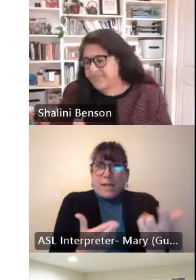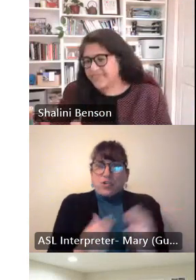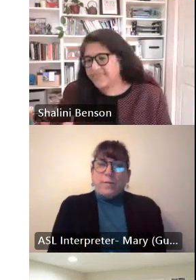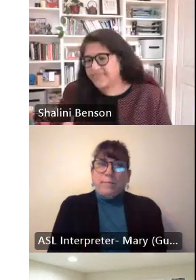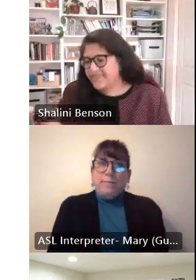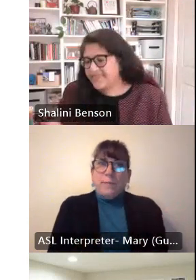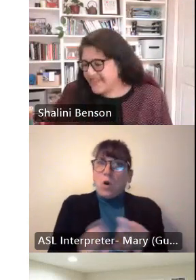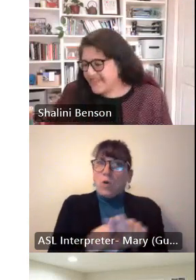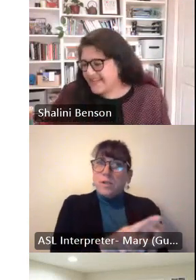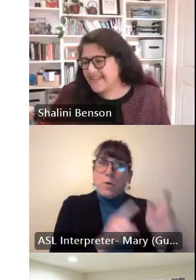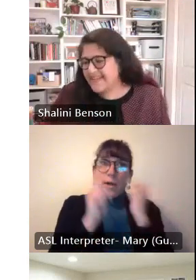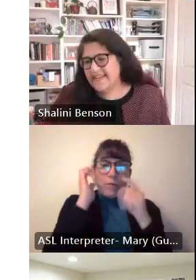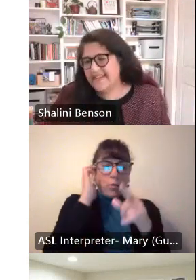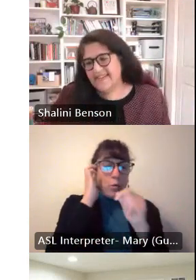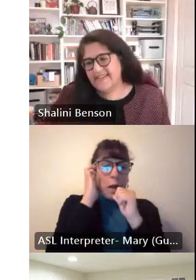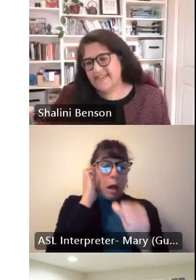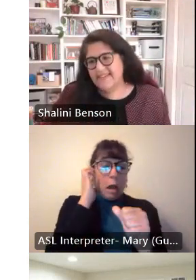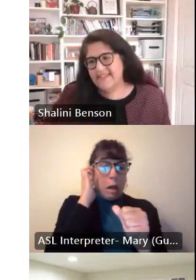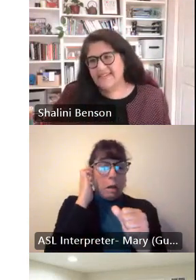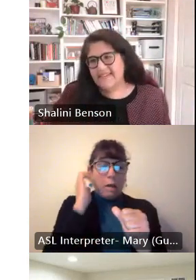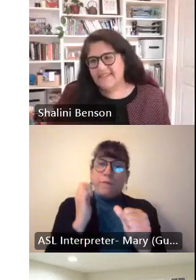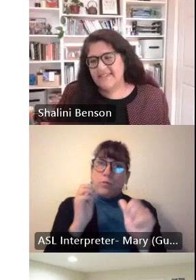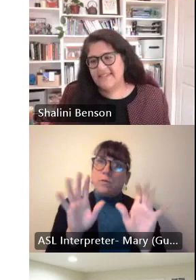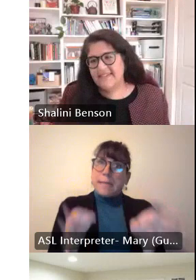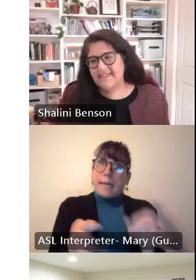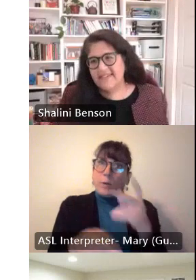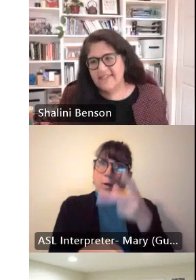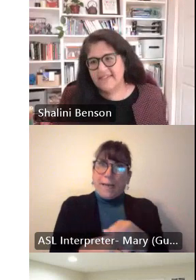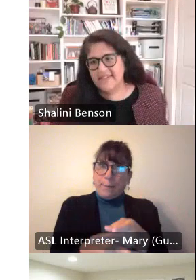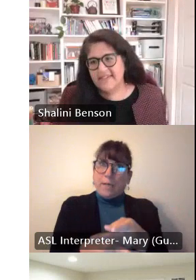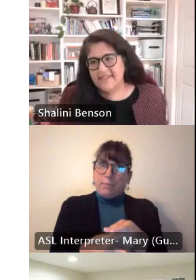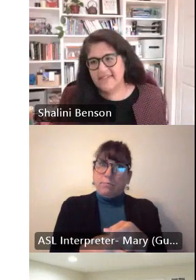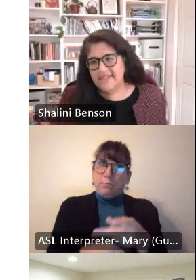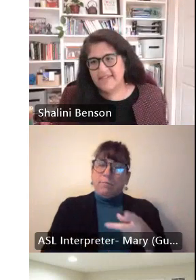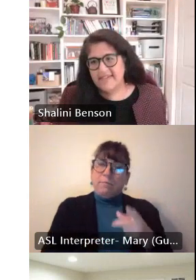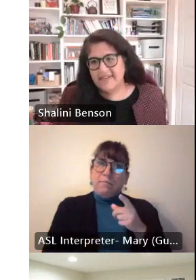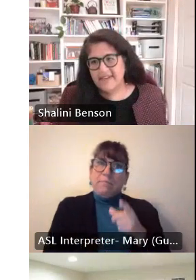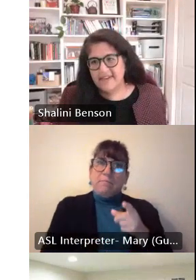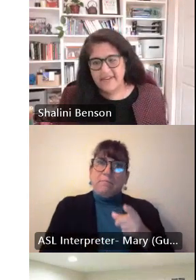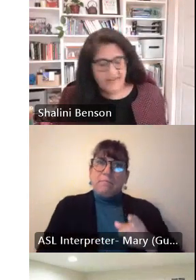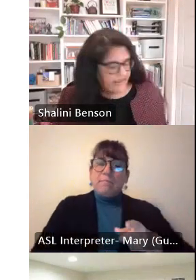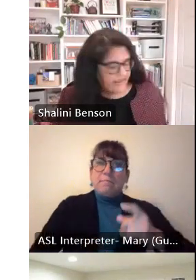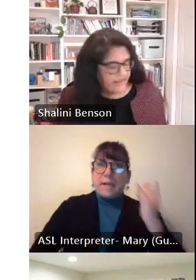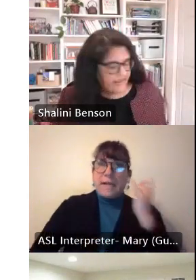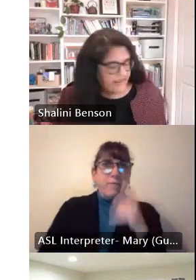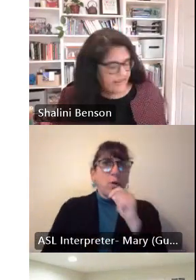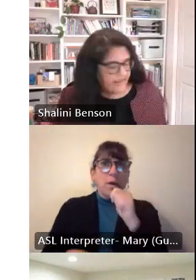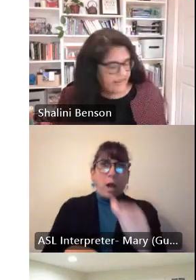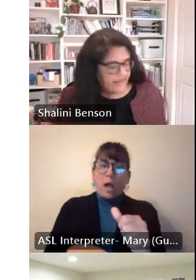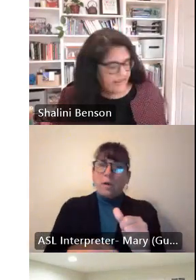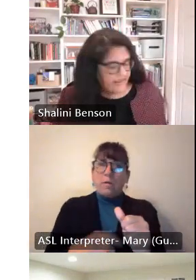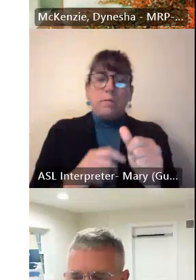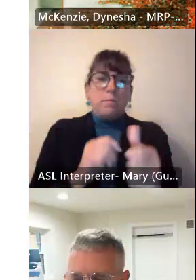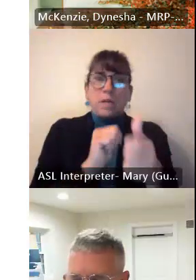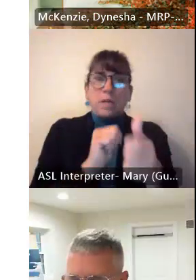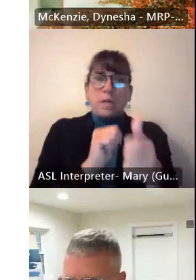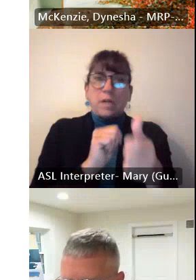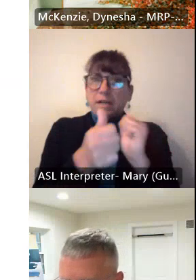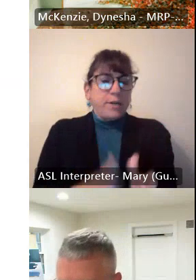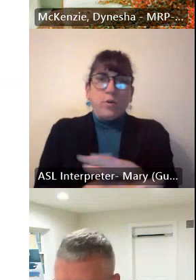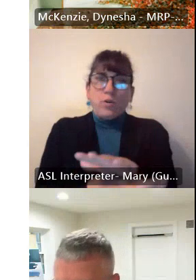if you choose to keep it as such, if you're not a contestant, do not put